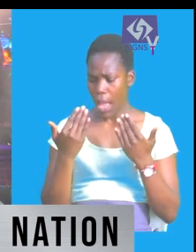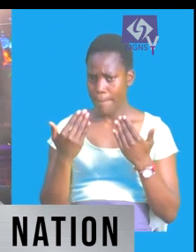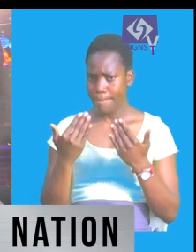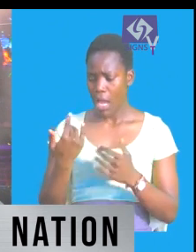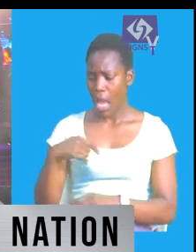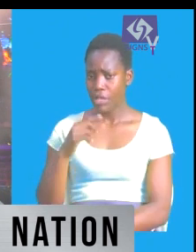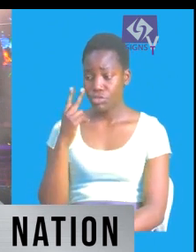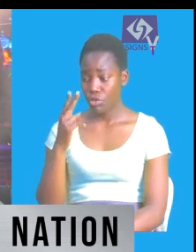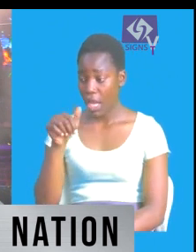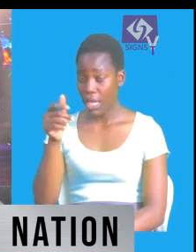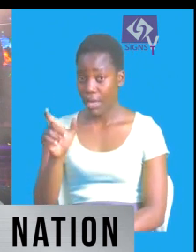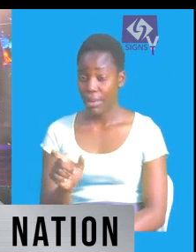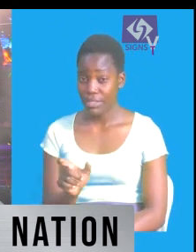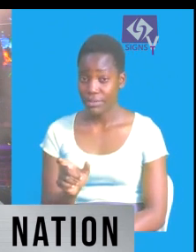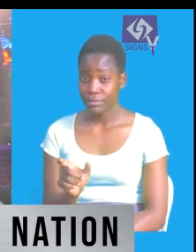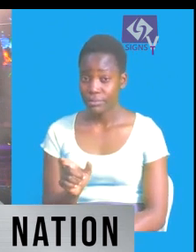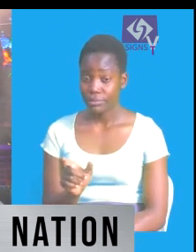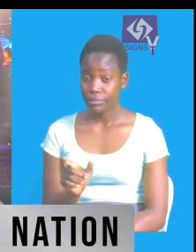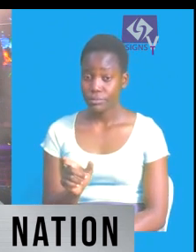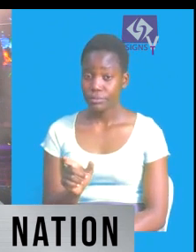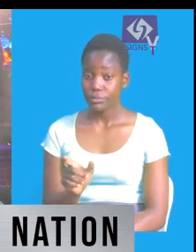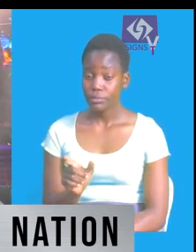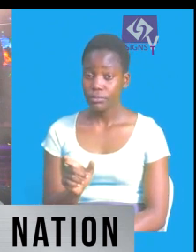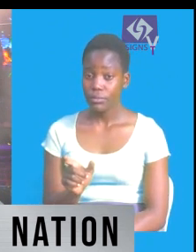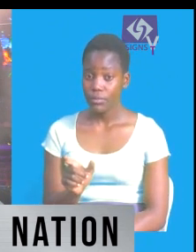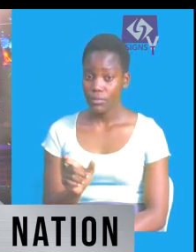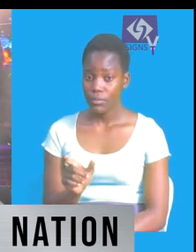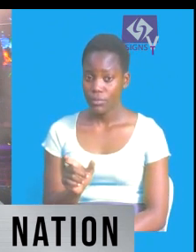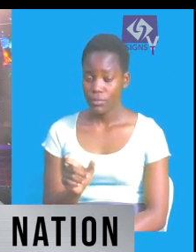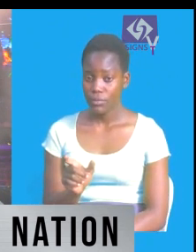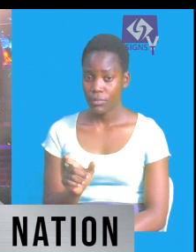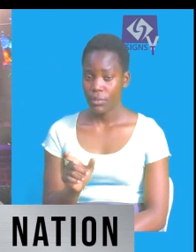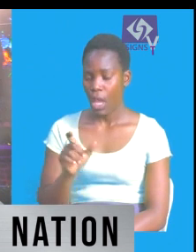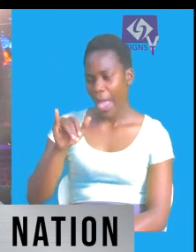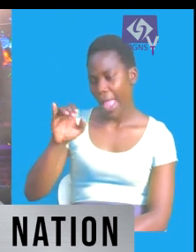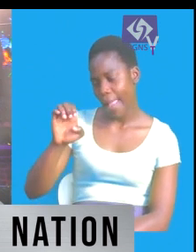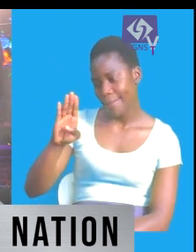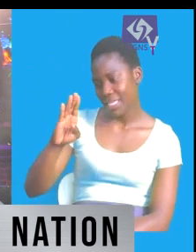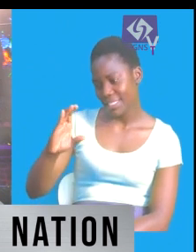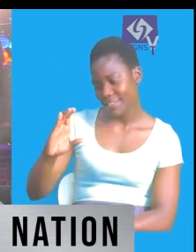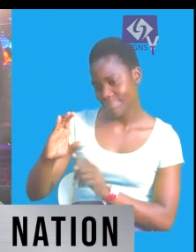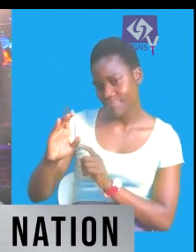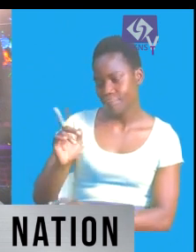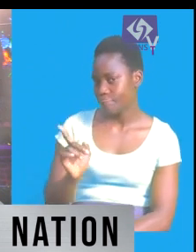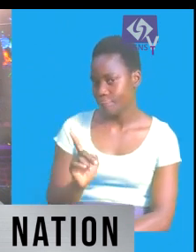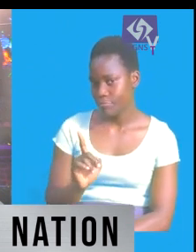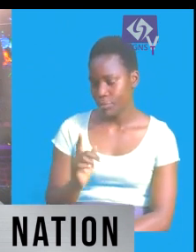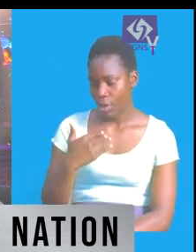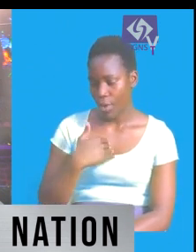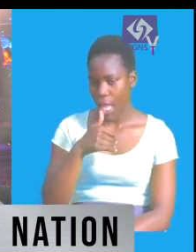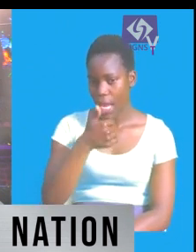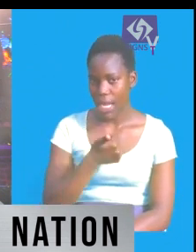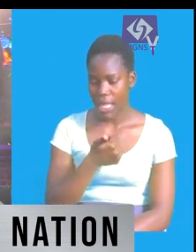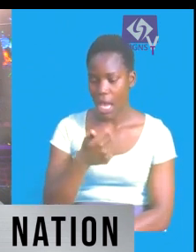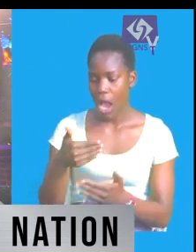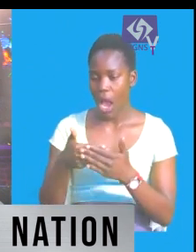saw someone else, another IBC. It wasn't IBC. There was a former